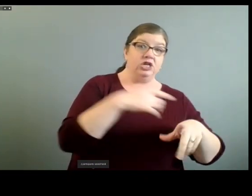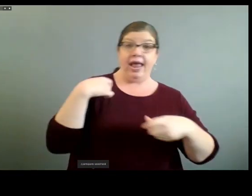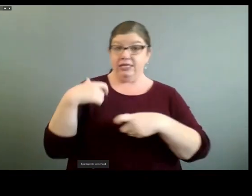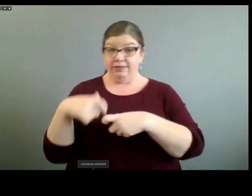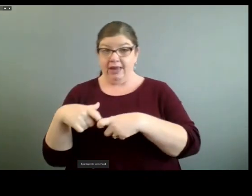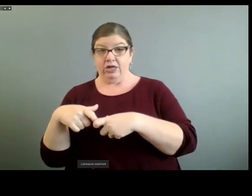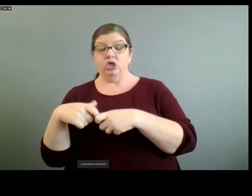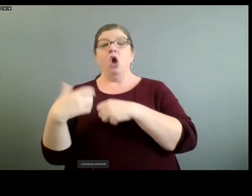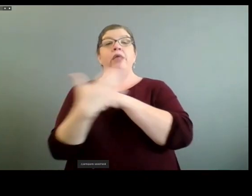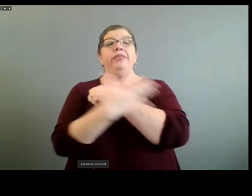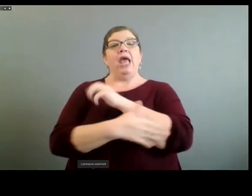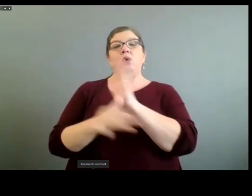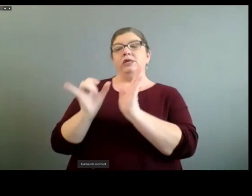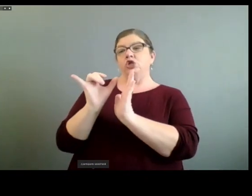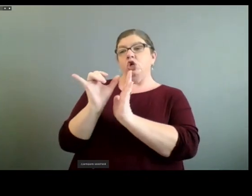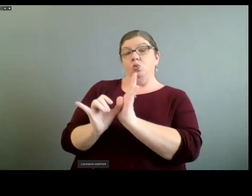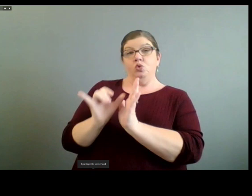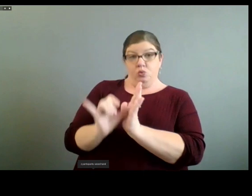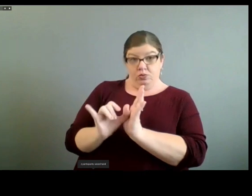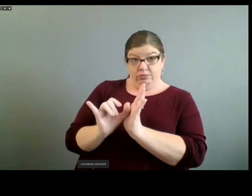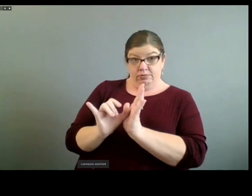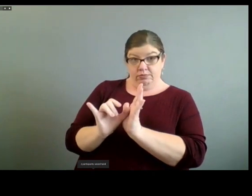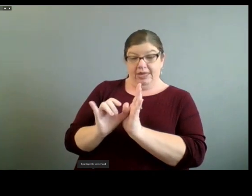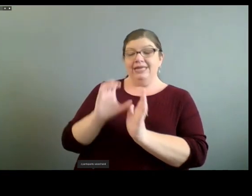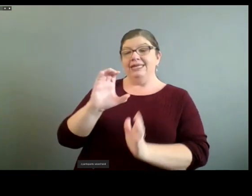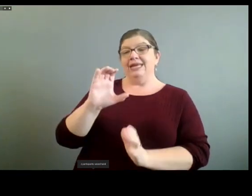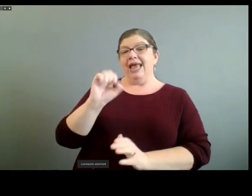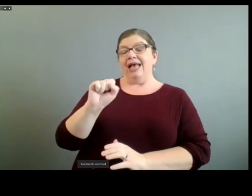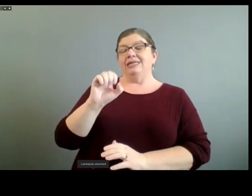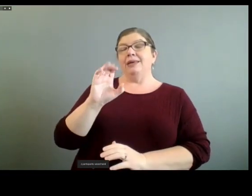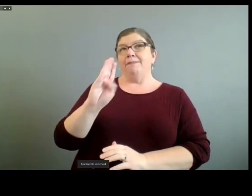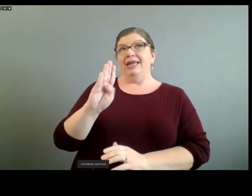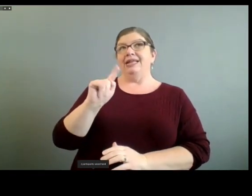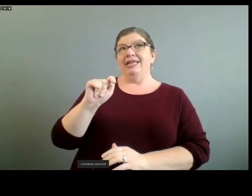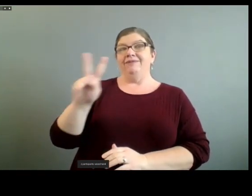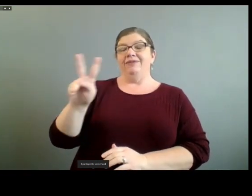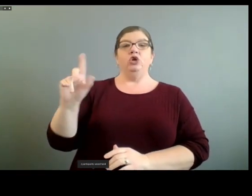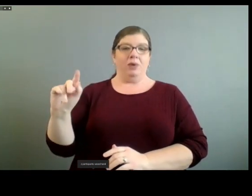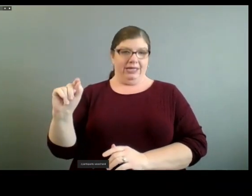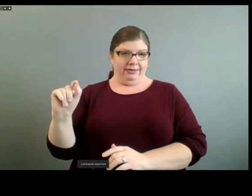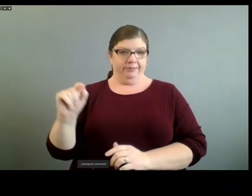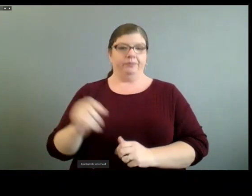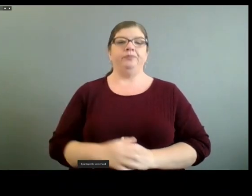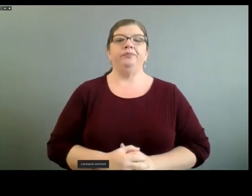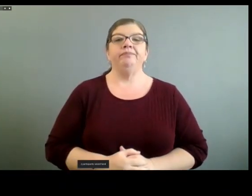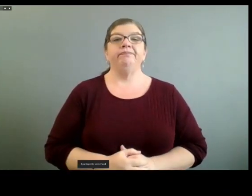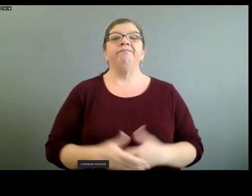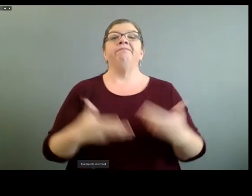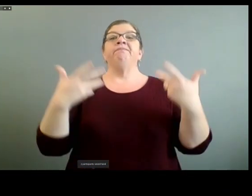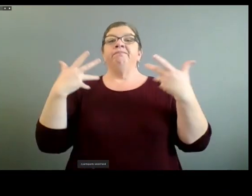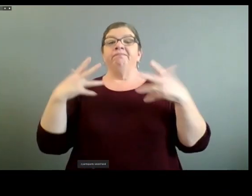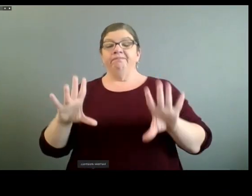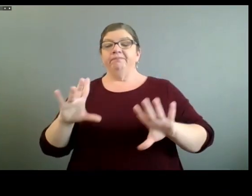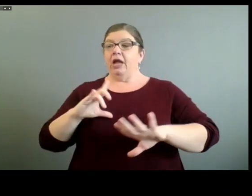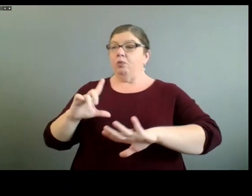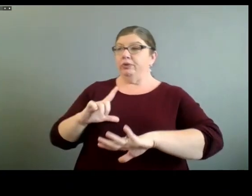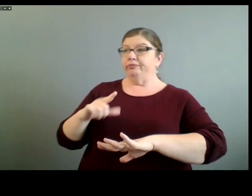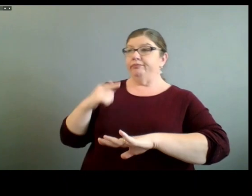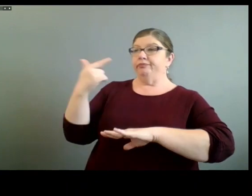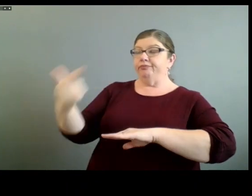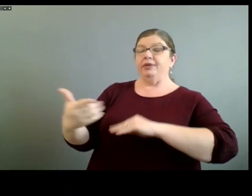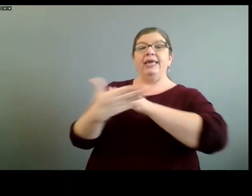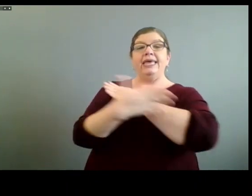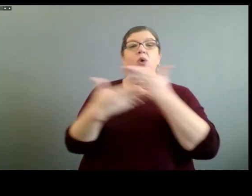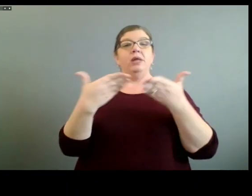the county's YouTube channel at CSBTV 20. And with that, I will turn it over to County Public